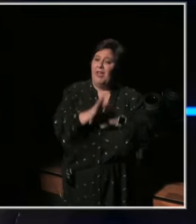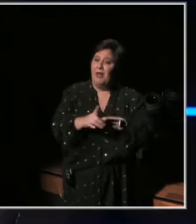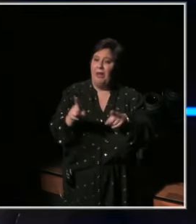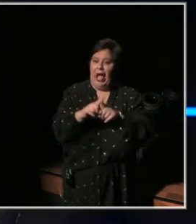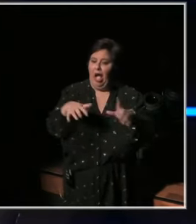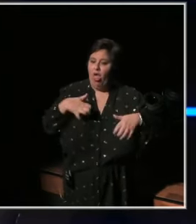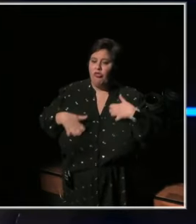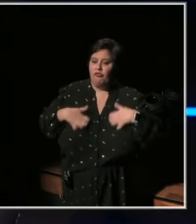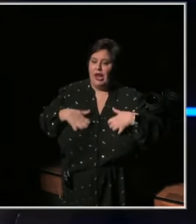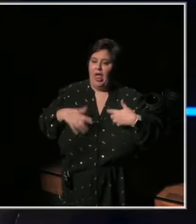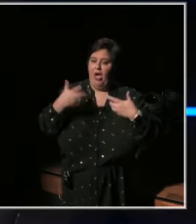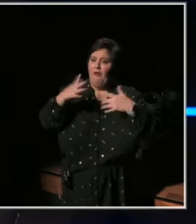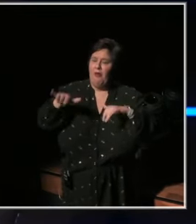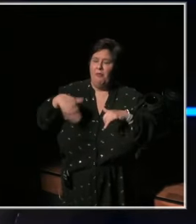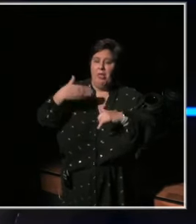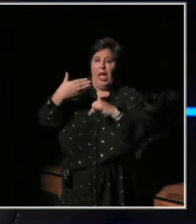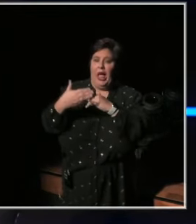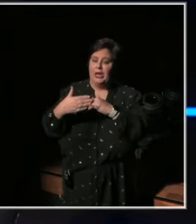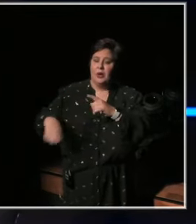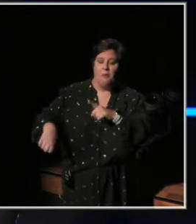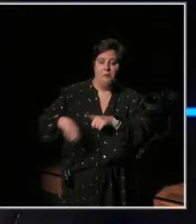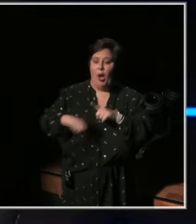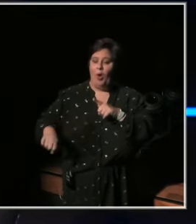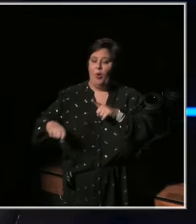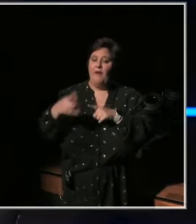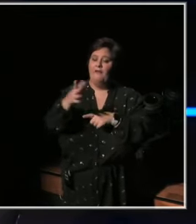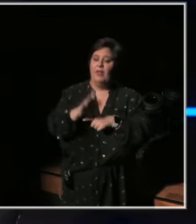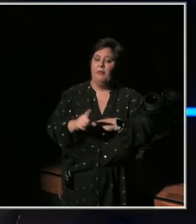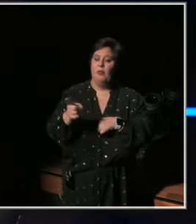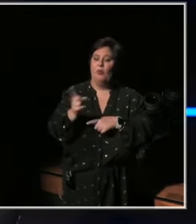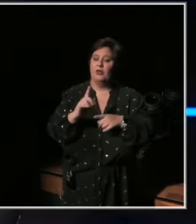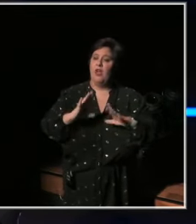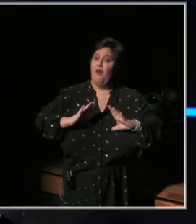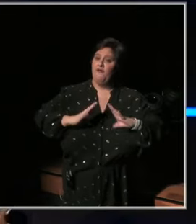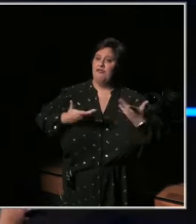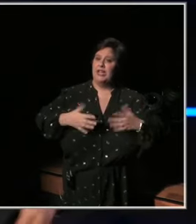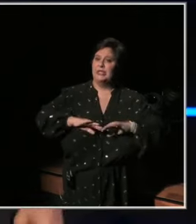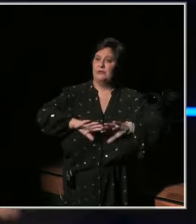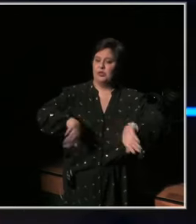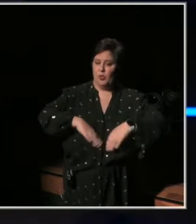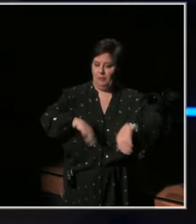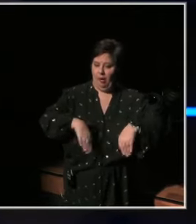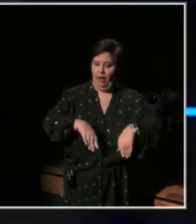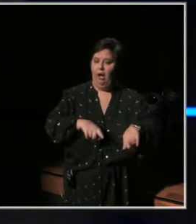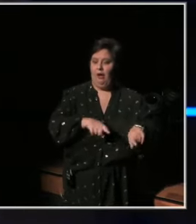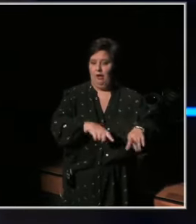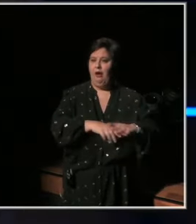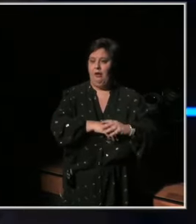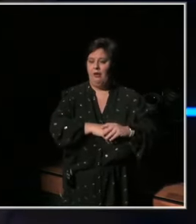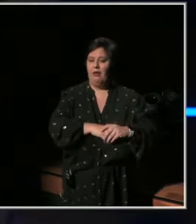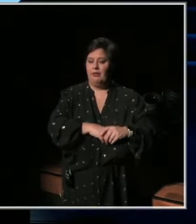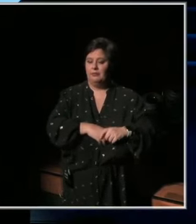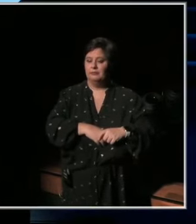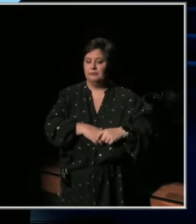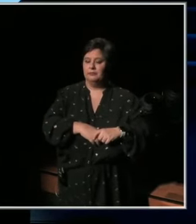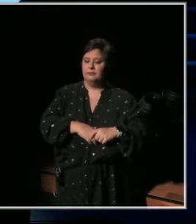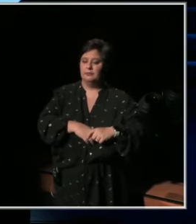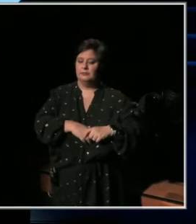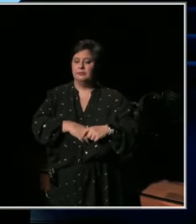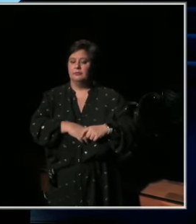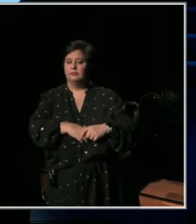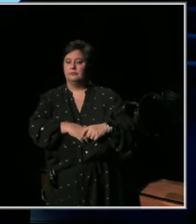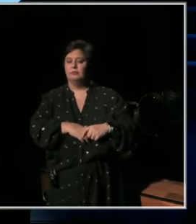right through to the knockout ending. That film is Freedom Swimmer. Yeah.